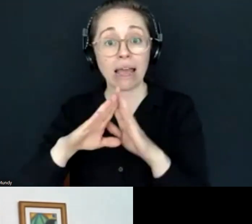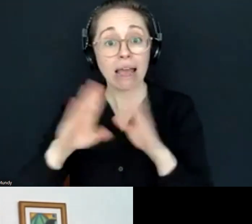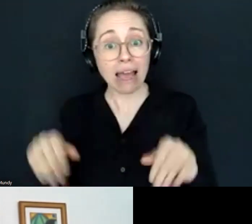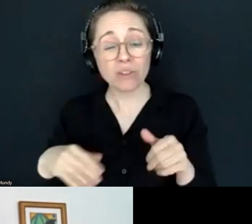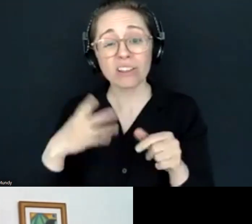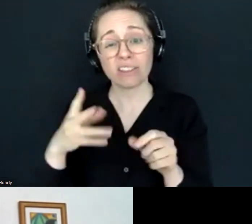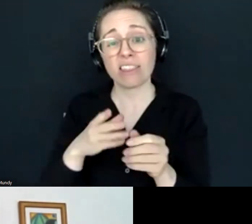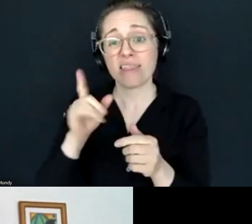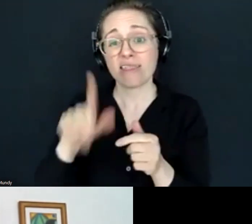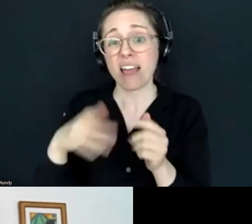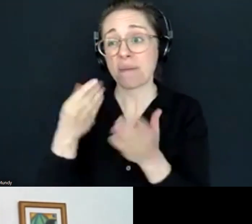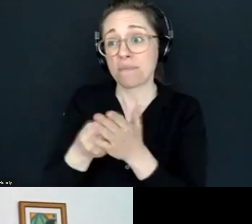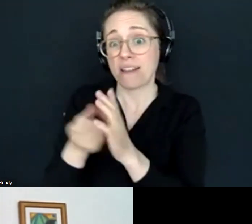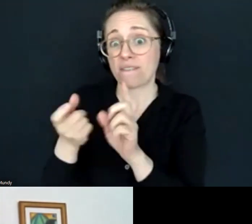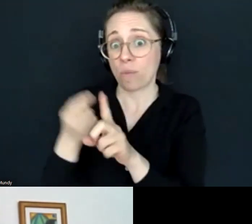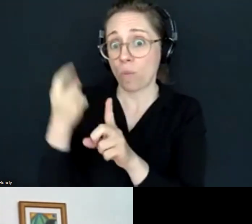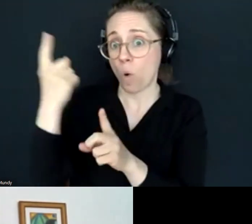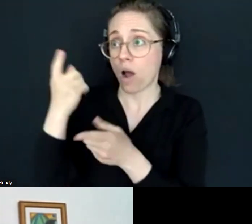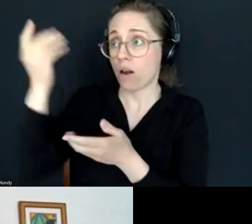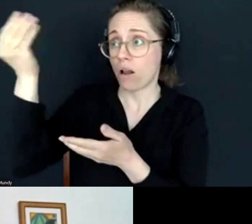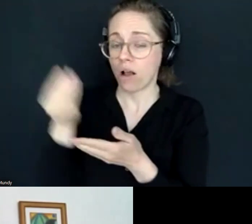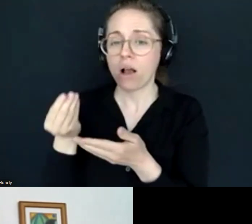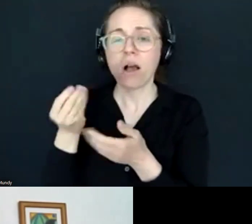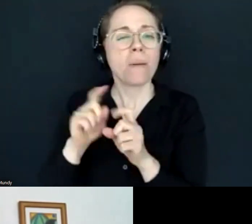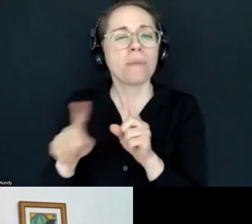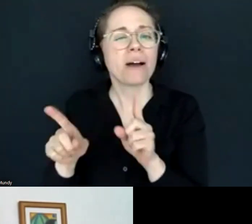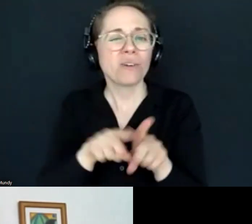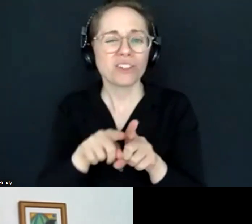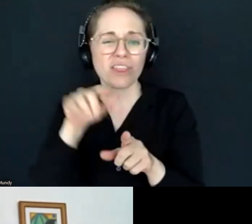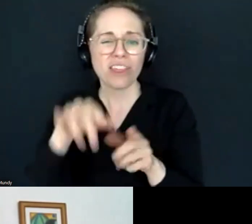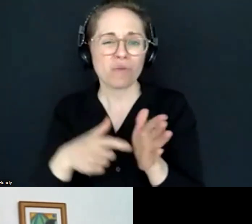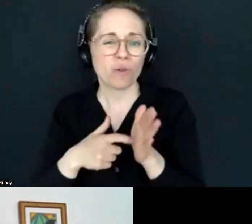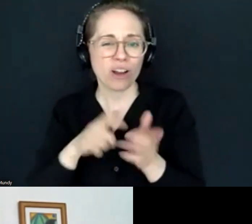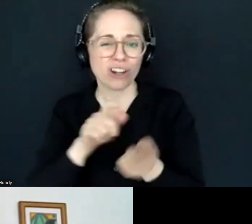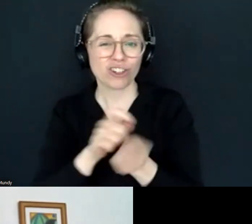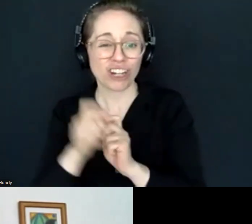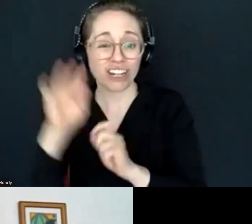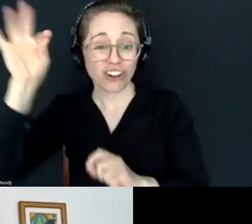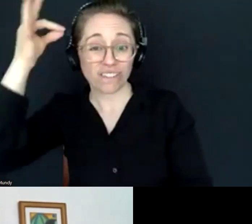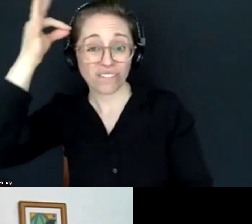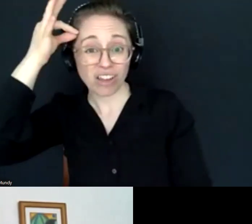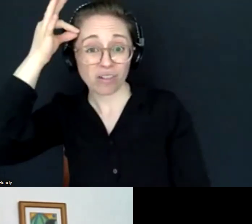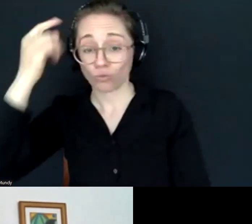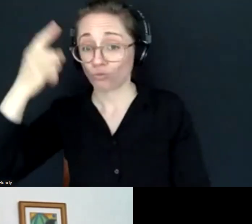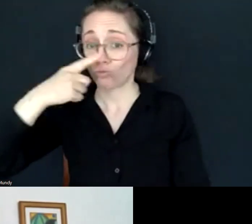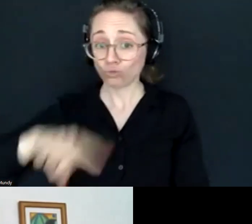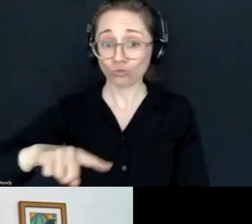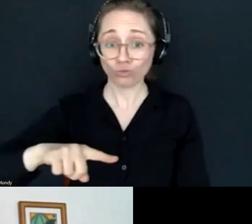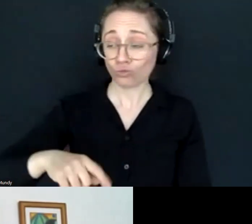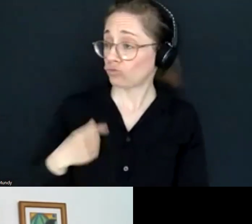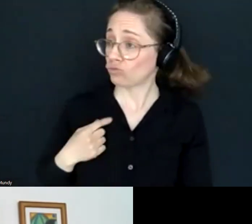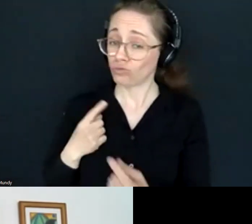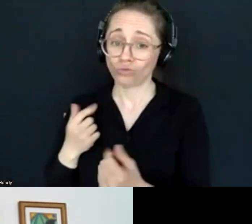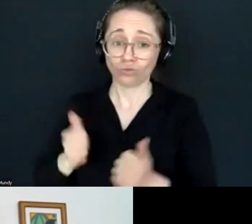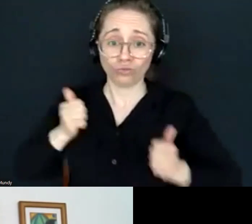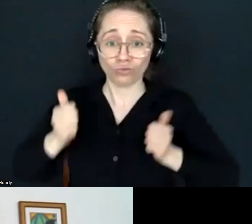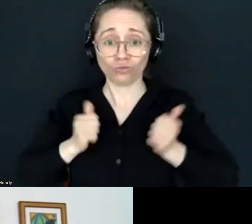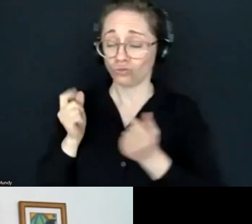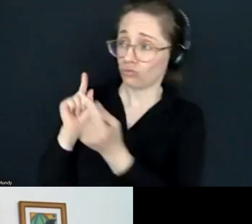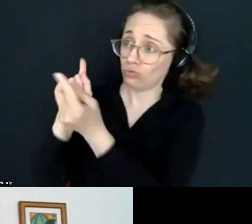that would take a change at the federal level, which I'd be all for going and talking to HUD about that.